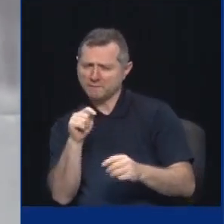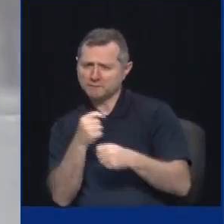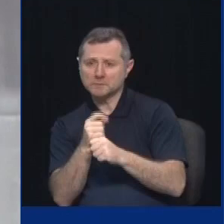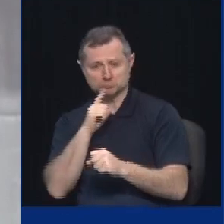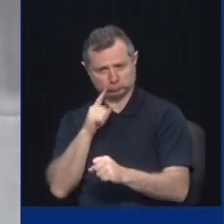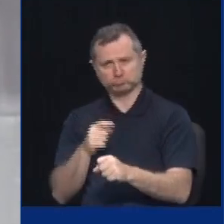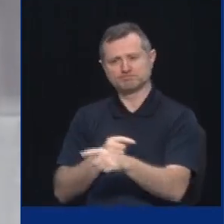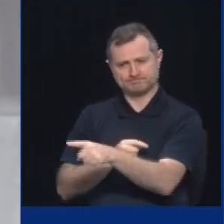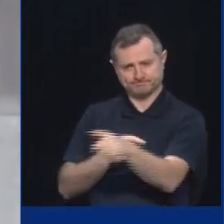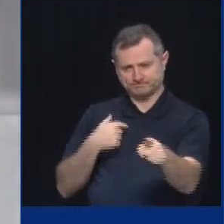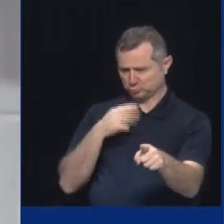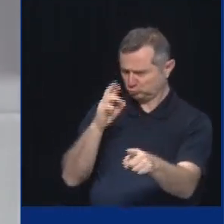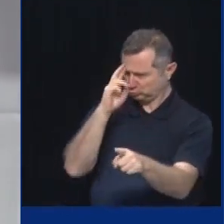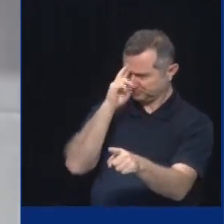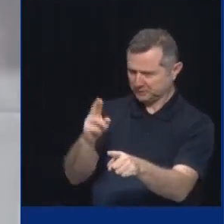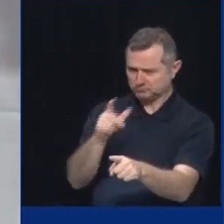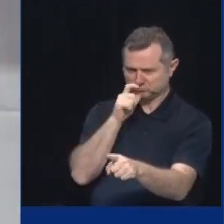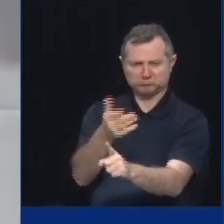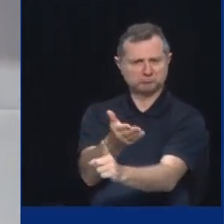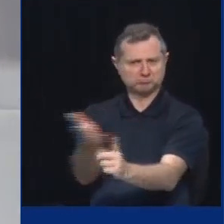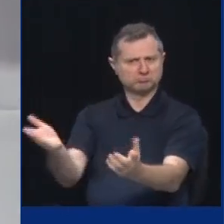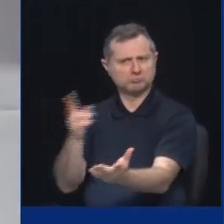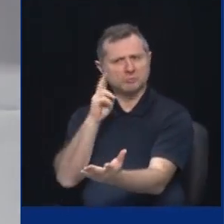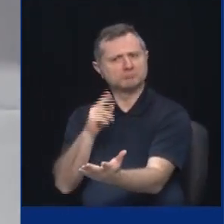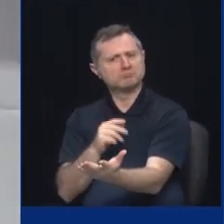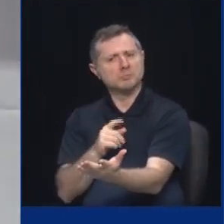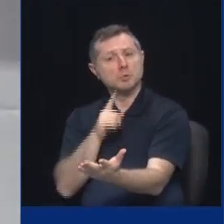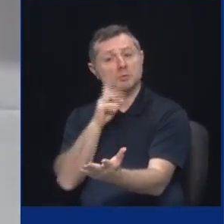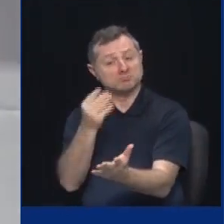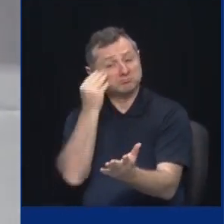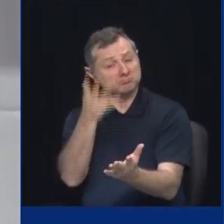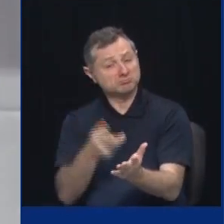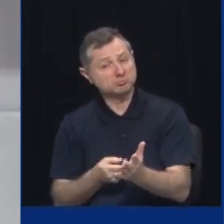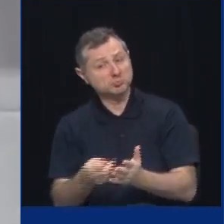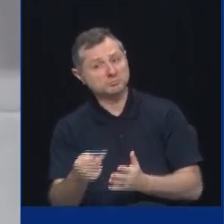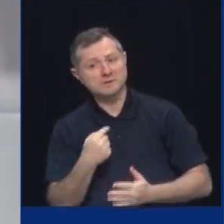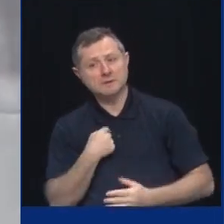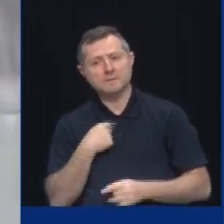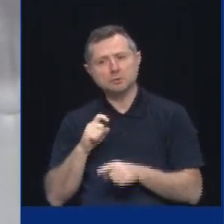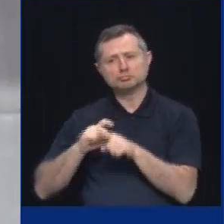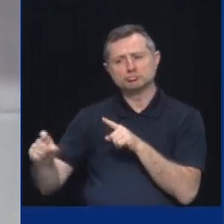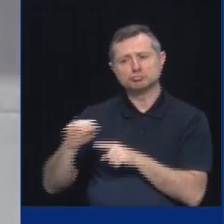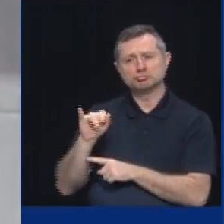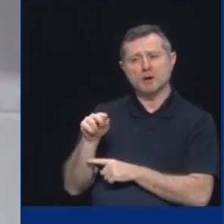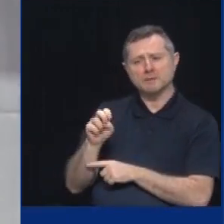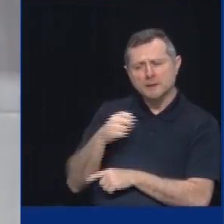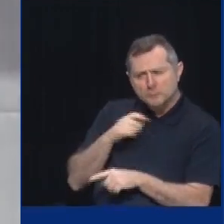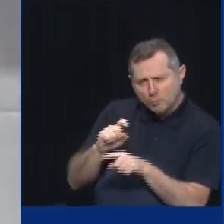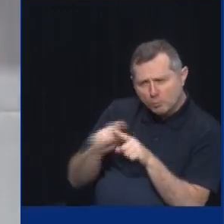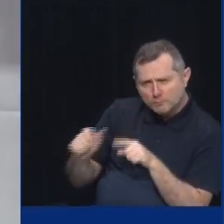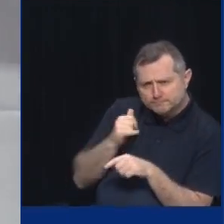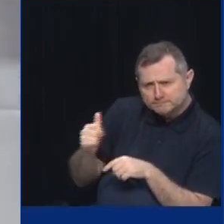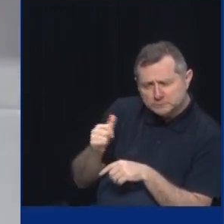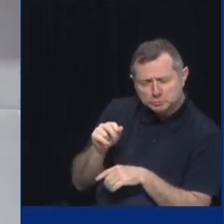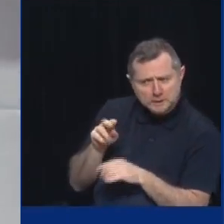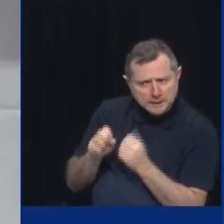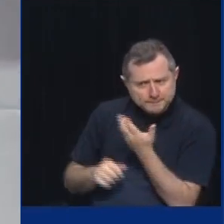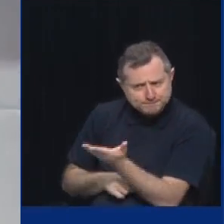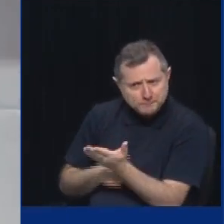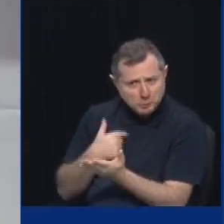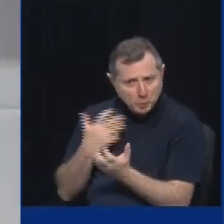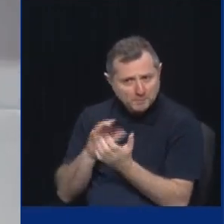I also understand the integrity of the progress. In truth, I called Jane, and I said, Jane, you know, I would like to be a judge this